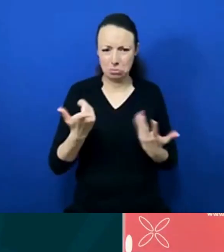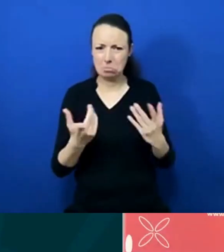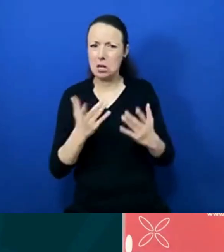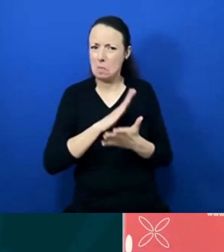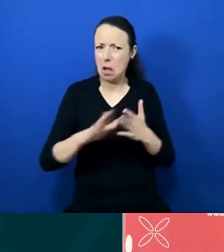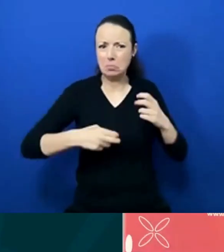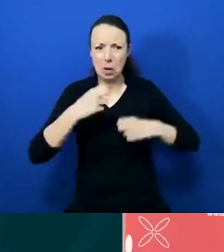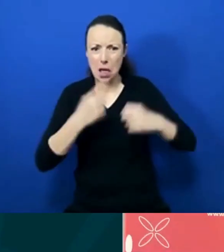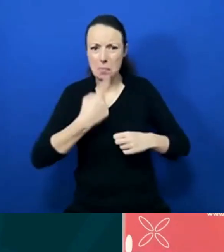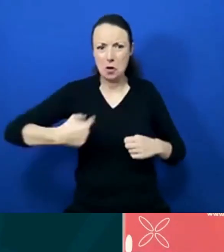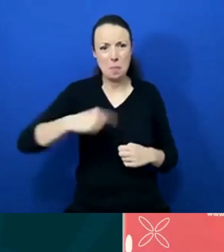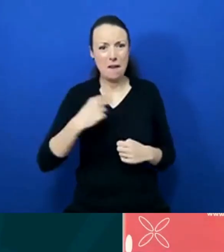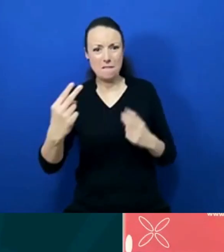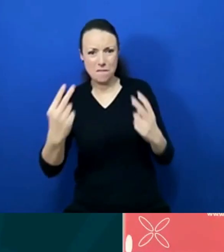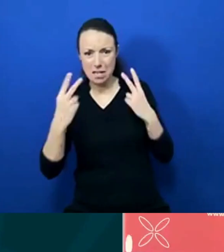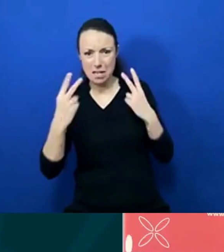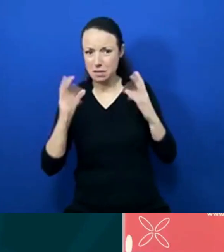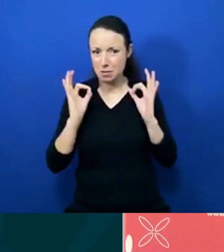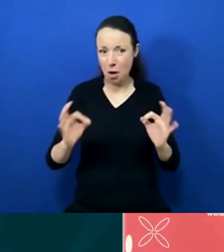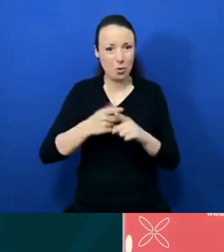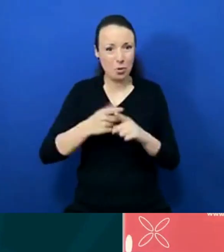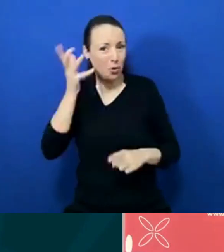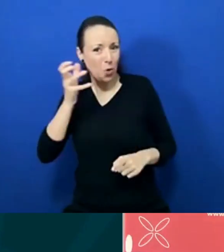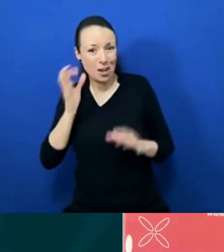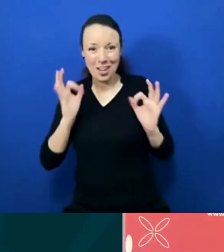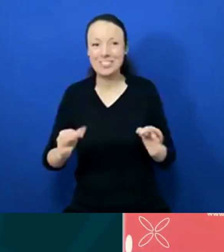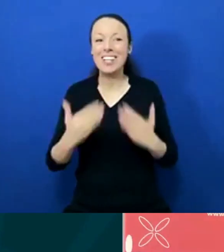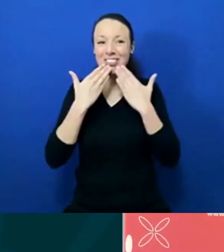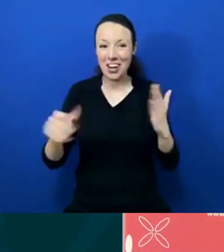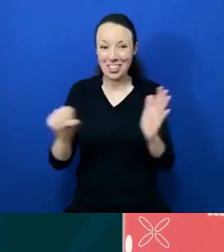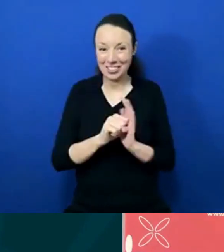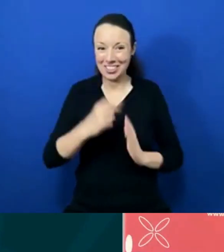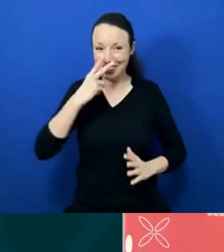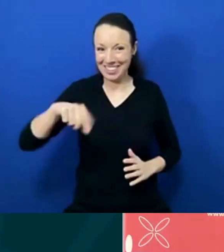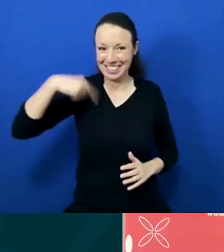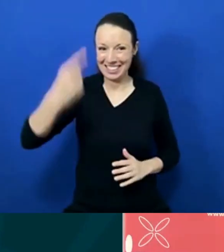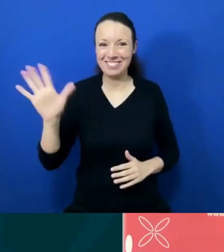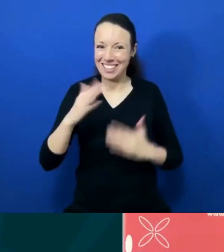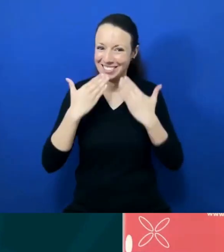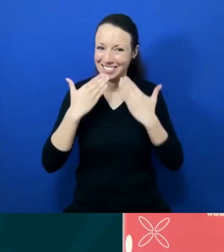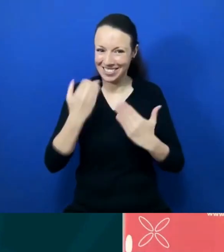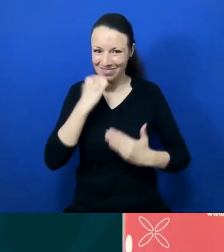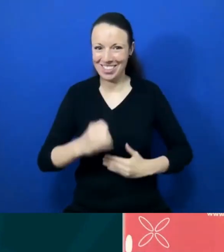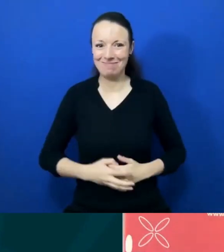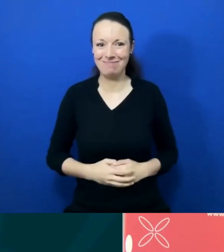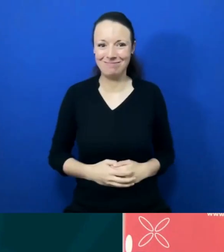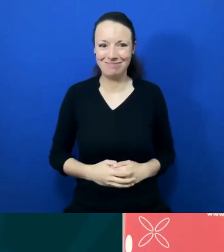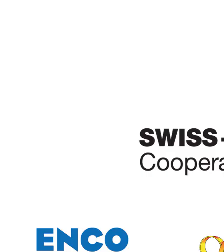that helped us to see and hear each other without any problems. Thank you all for your attention and see you next time.